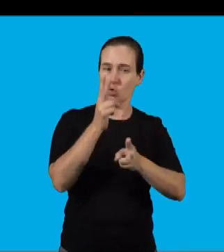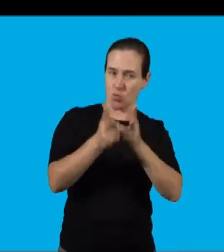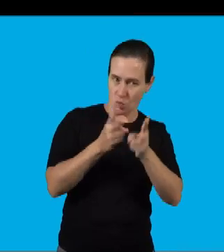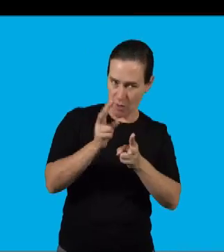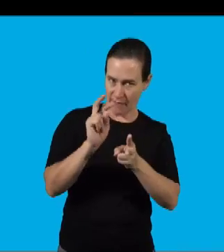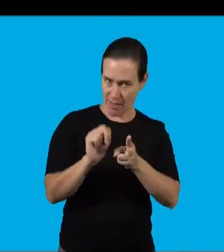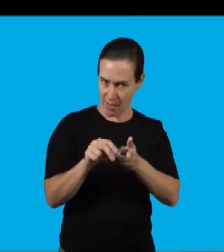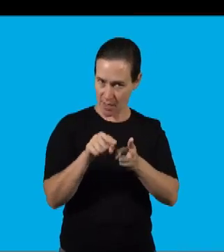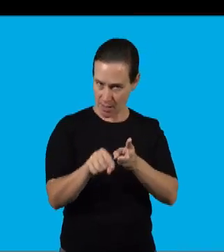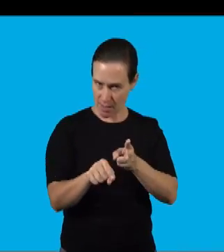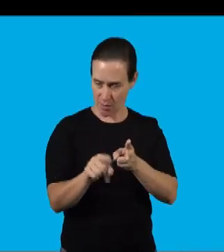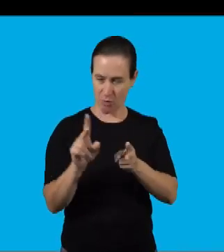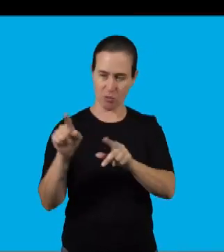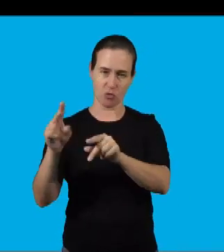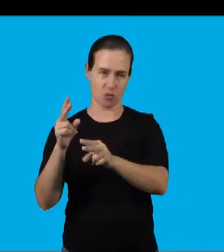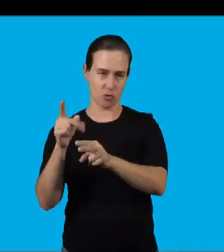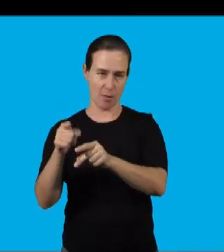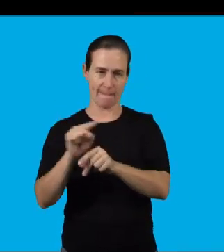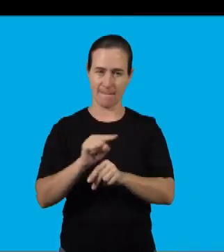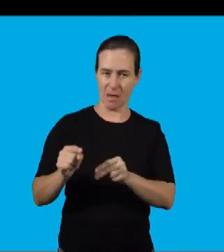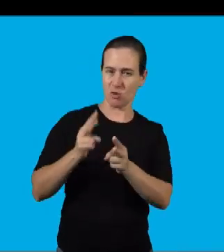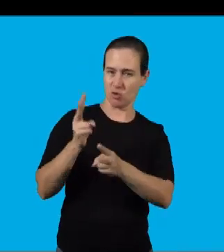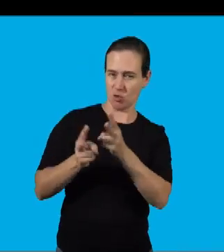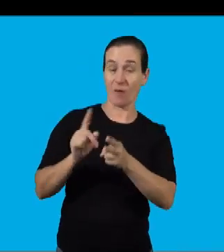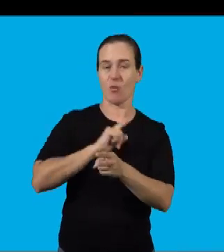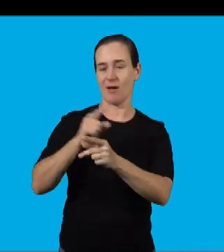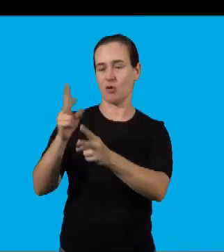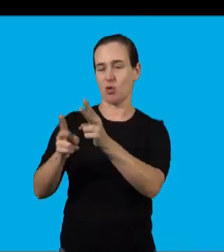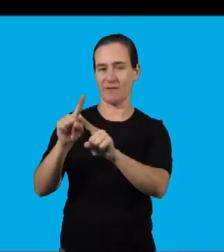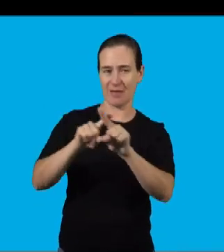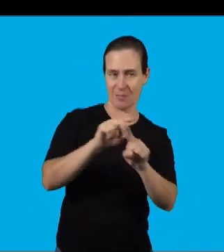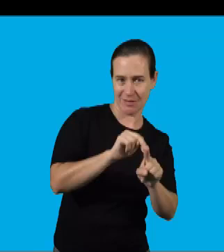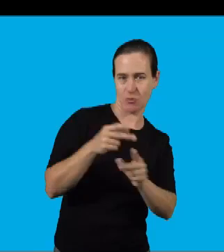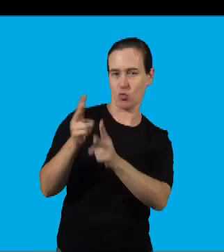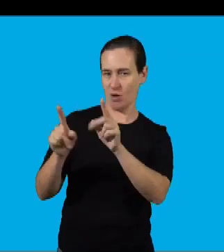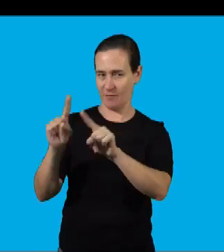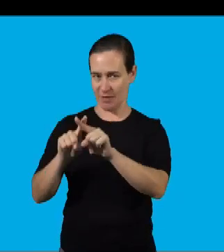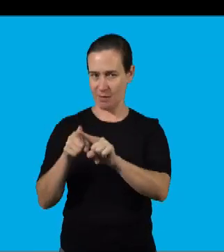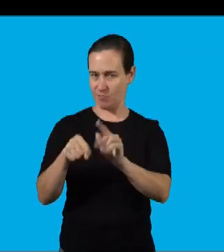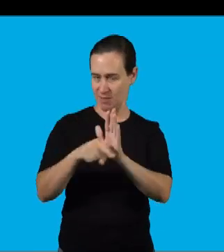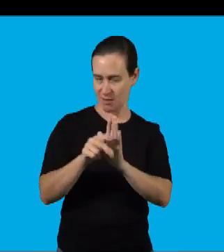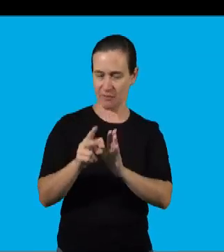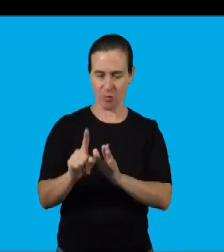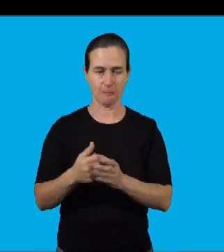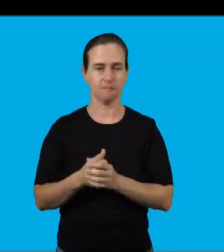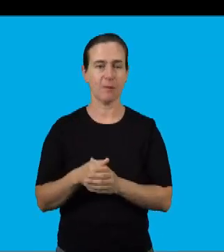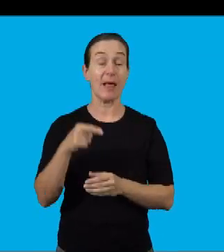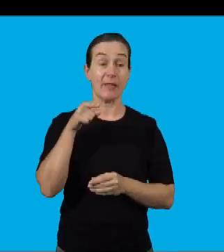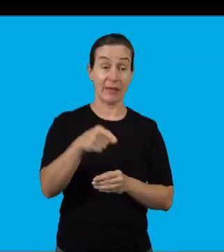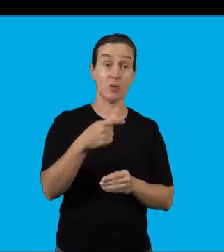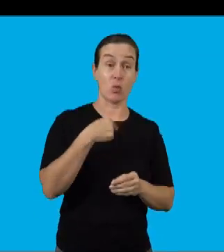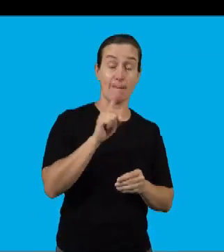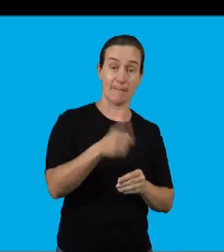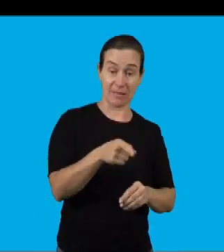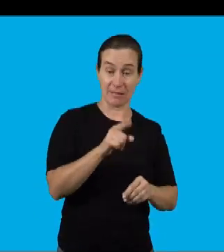12n minus 12. And of course, we are going to multiply by 2